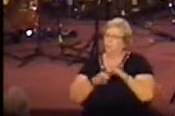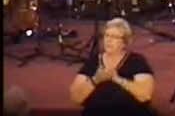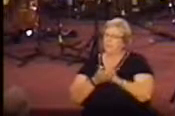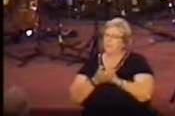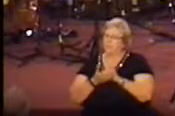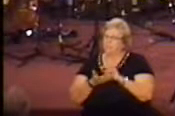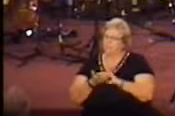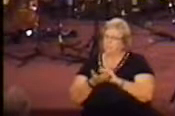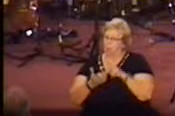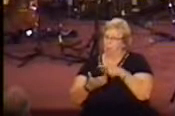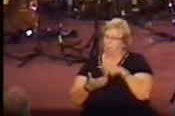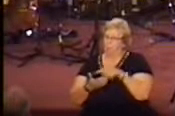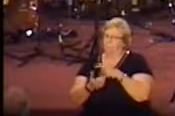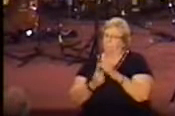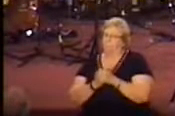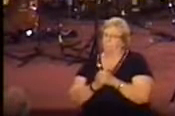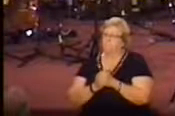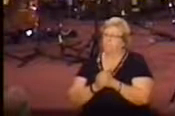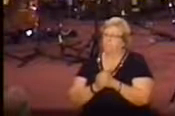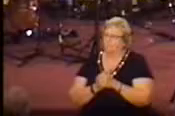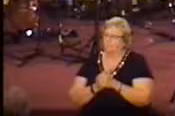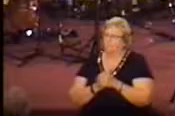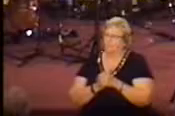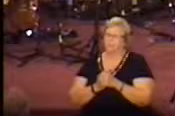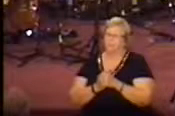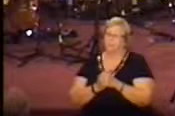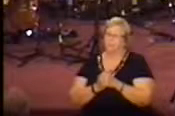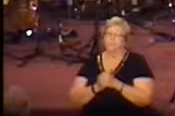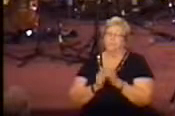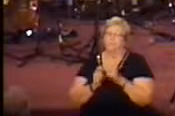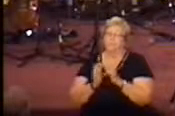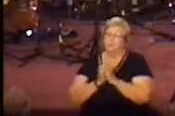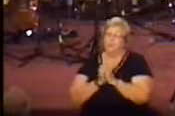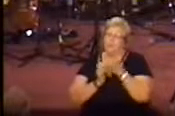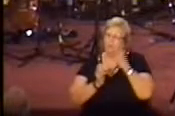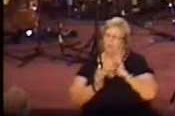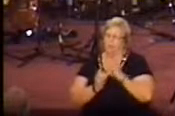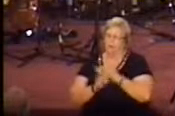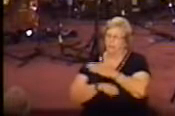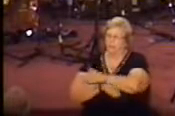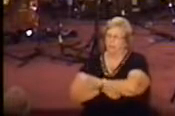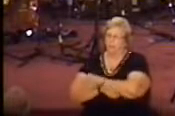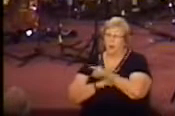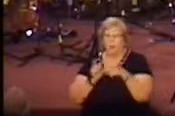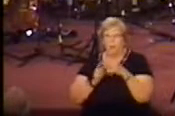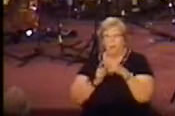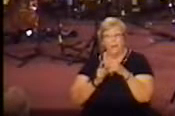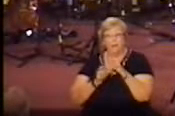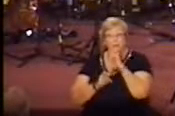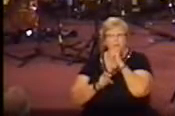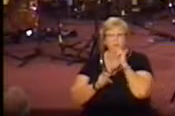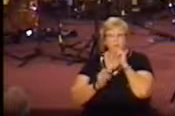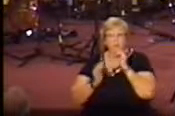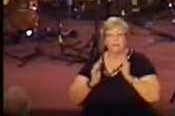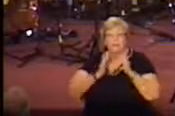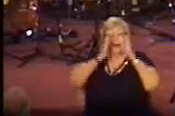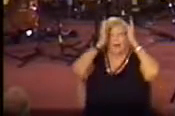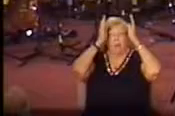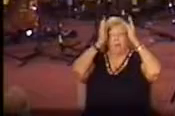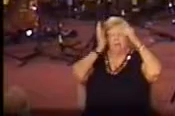poem. And then we'll pray for our country. Those twin towers stand tall with